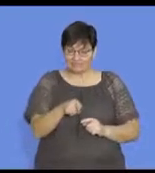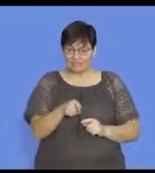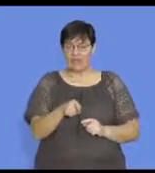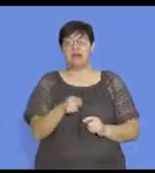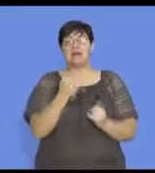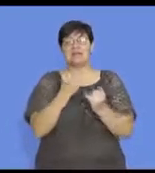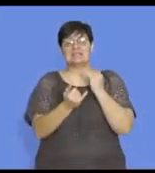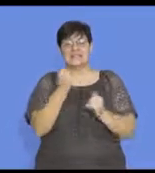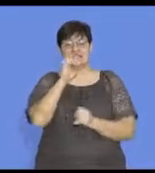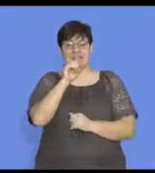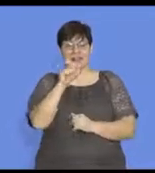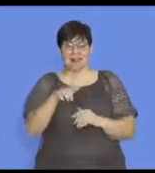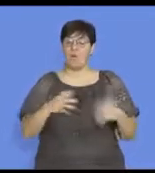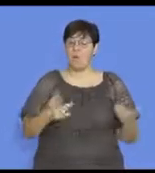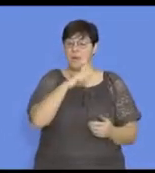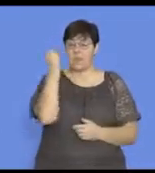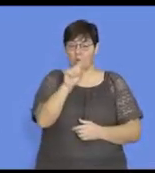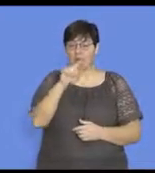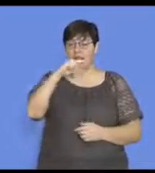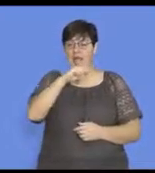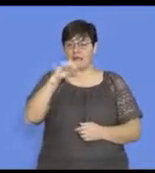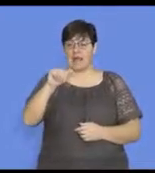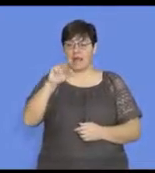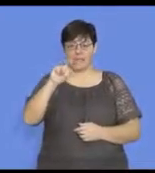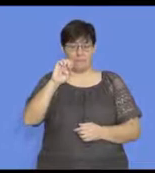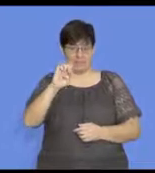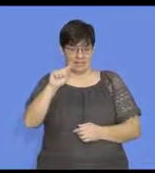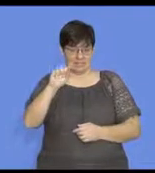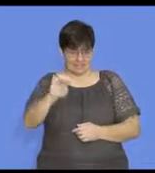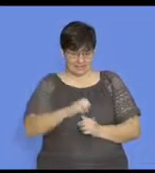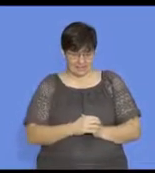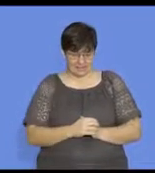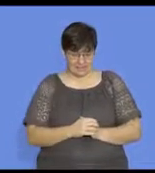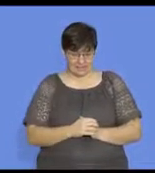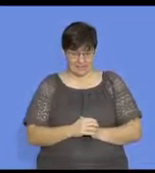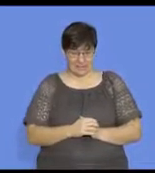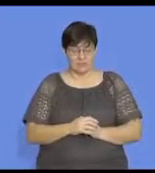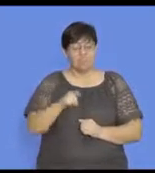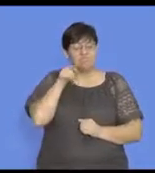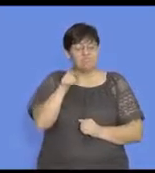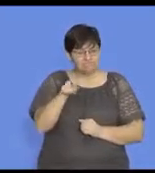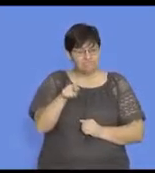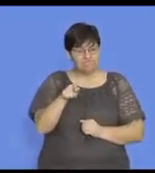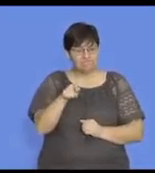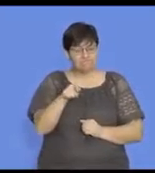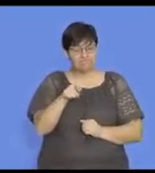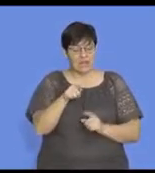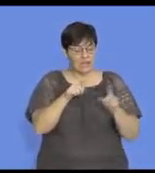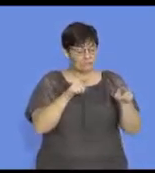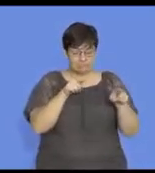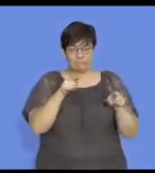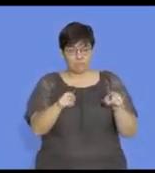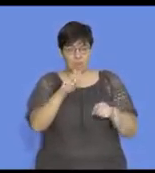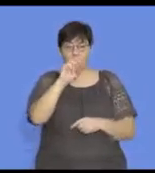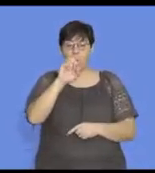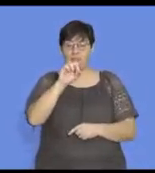cell or a gamete. That's what we call the sex cells. So the different organs, all right, are going